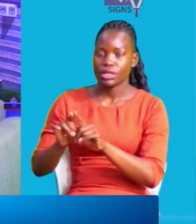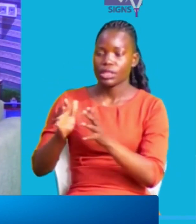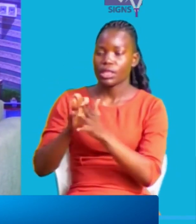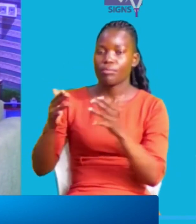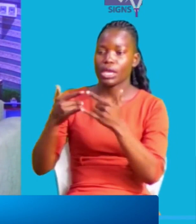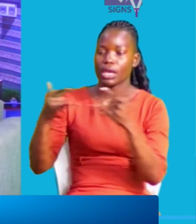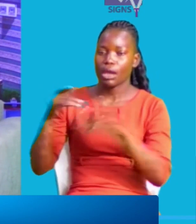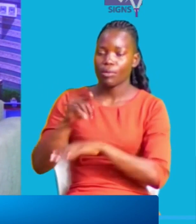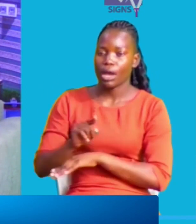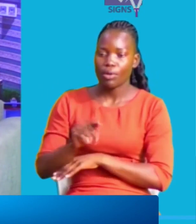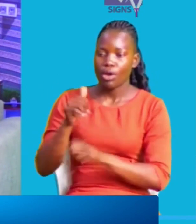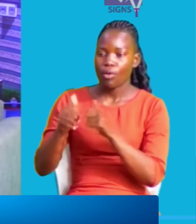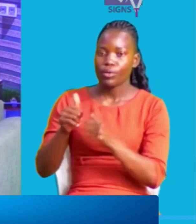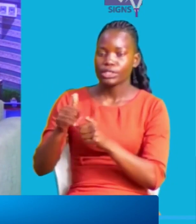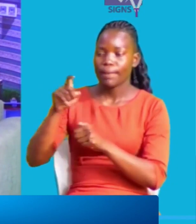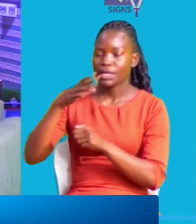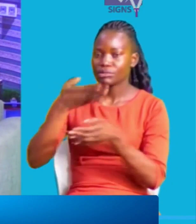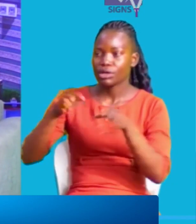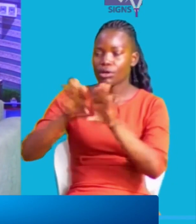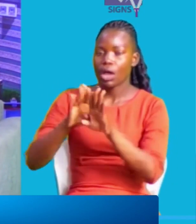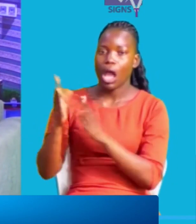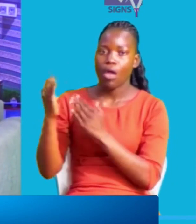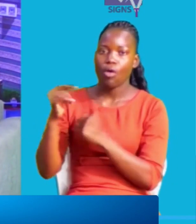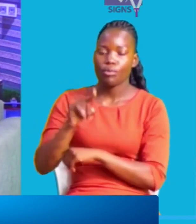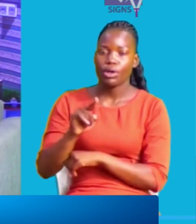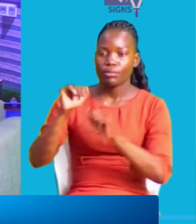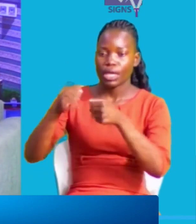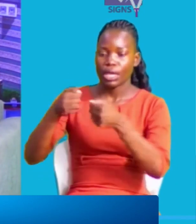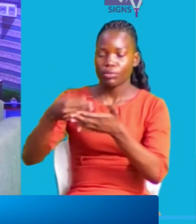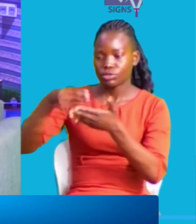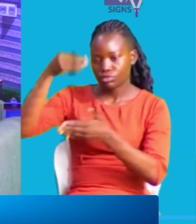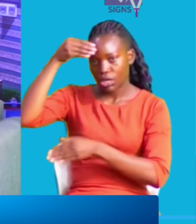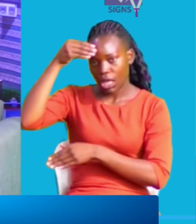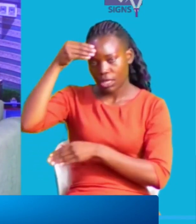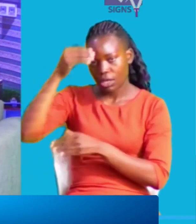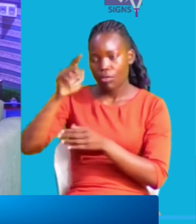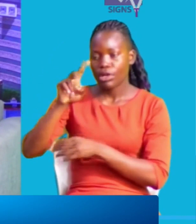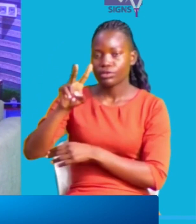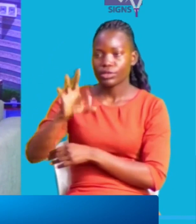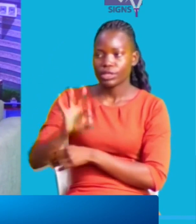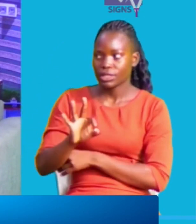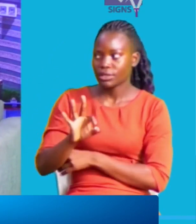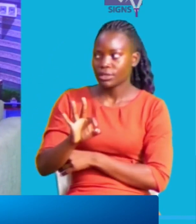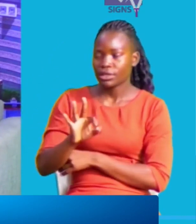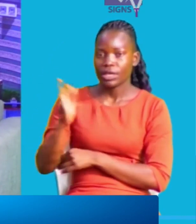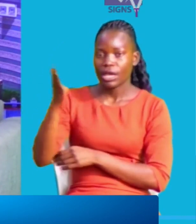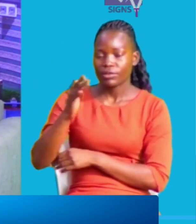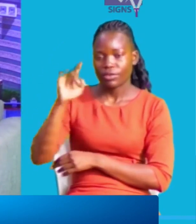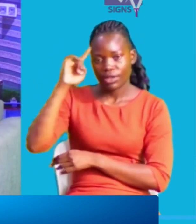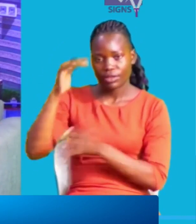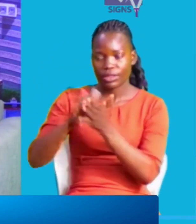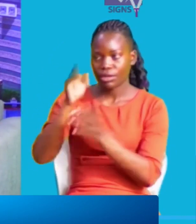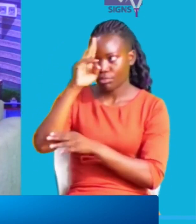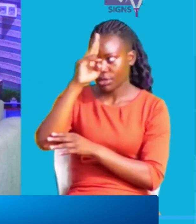important, and indeed there is a very big gap there that needs to be covered. I hope that you have been able to learn a thing